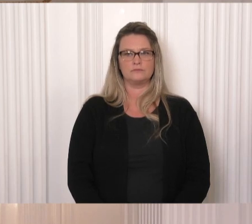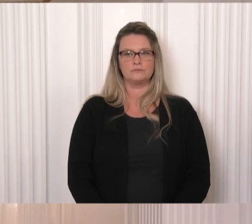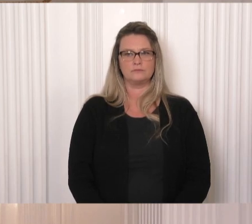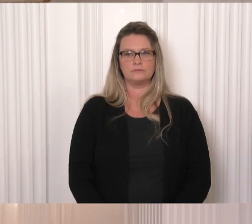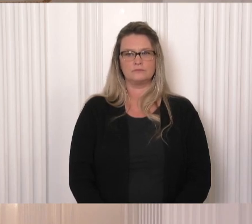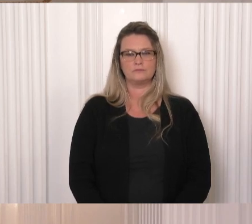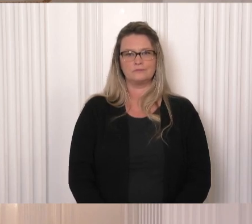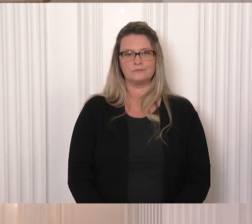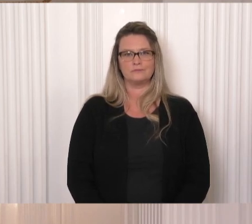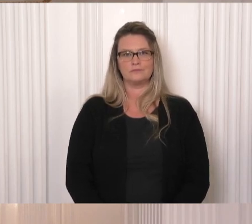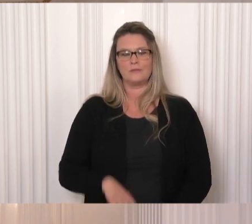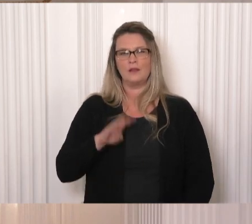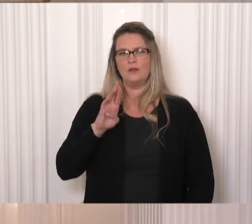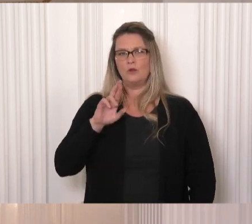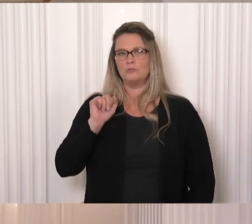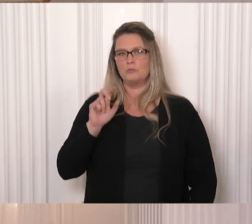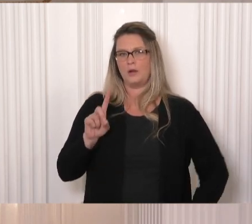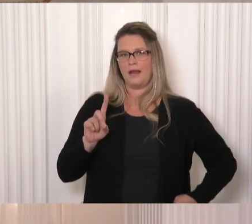2 questions.